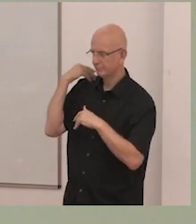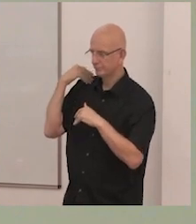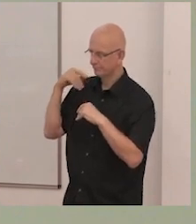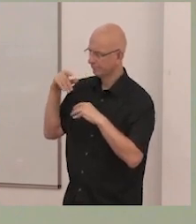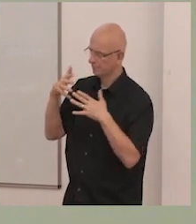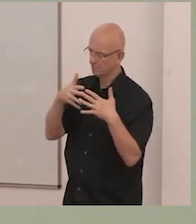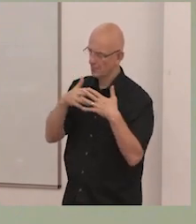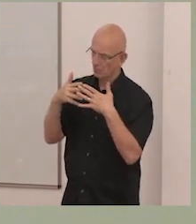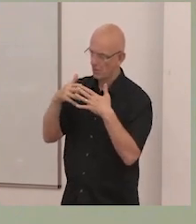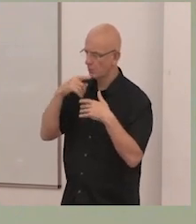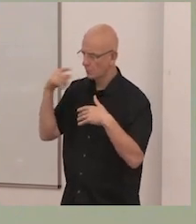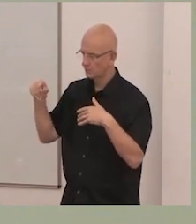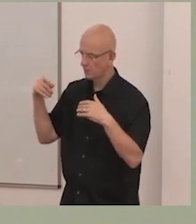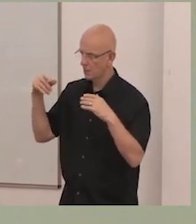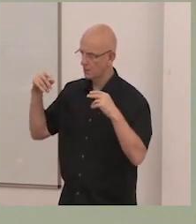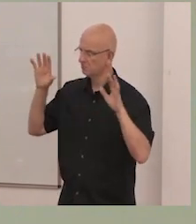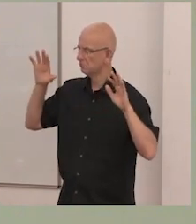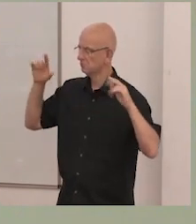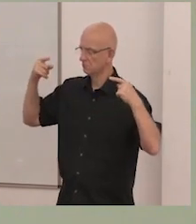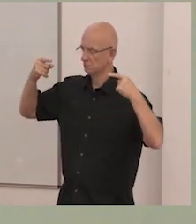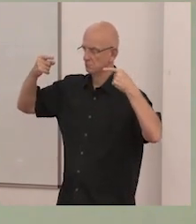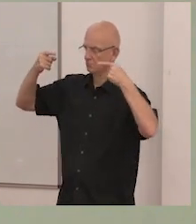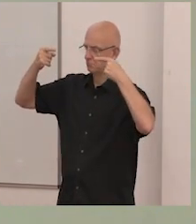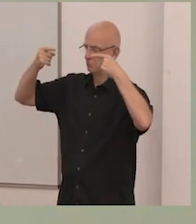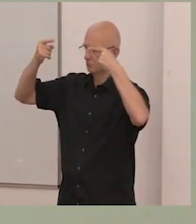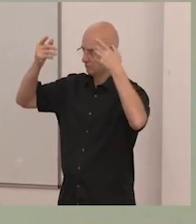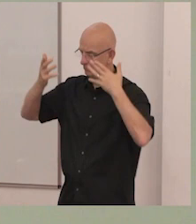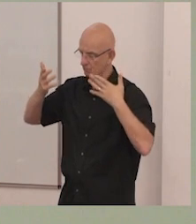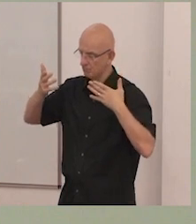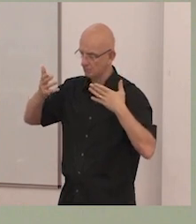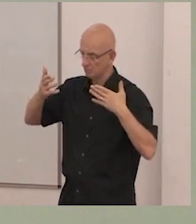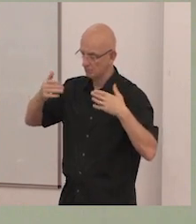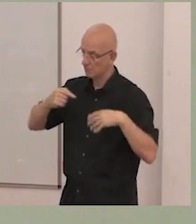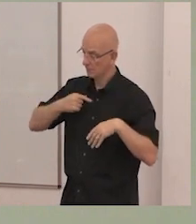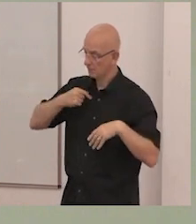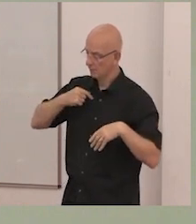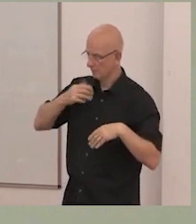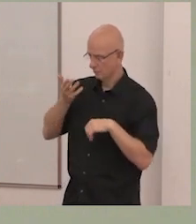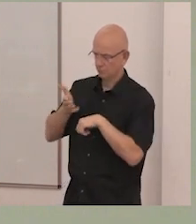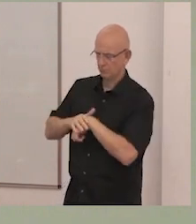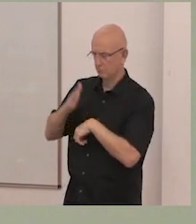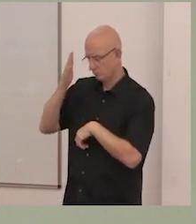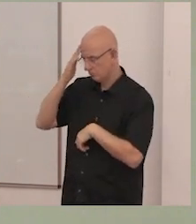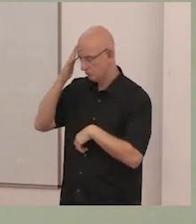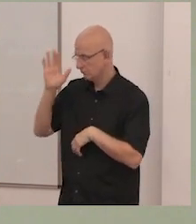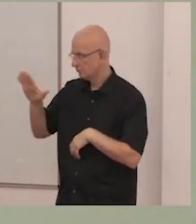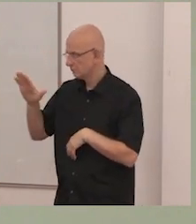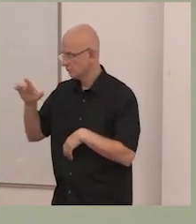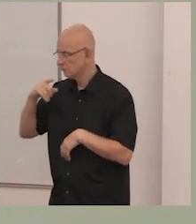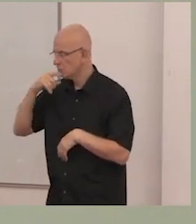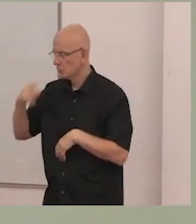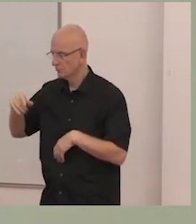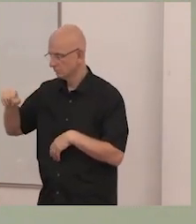expert of Soviet camp. I was spying for many years how things are developing